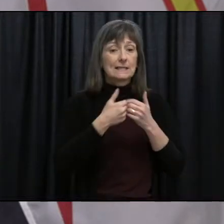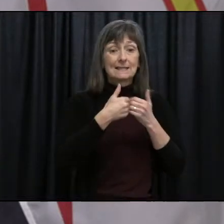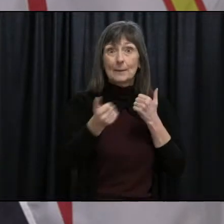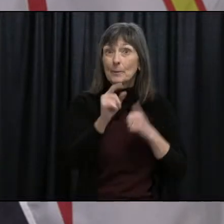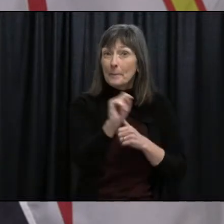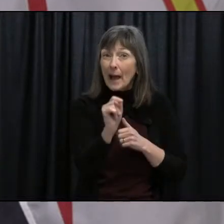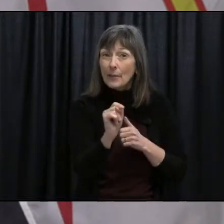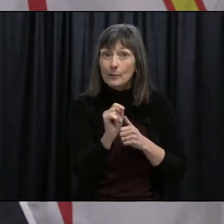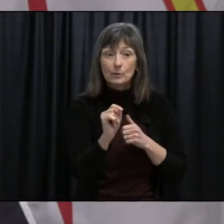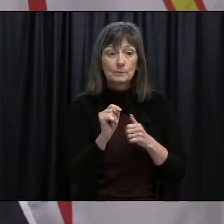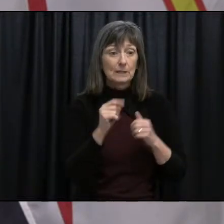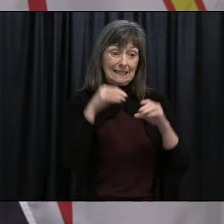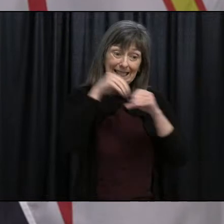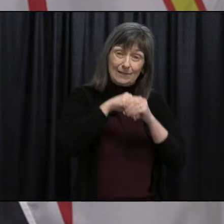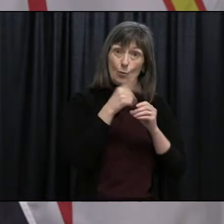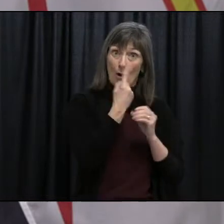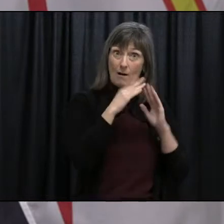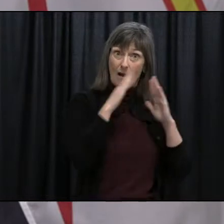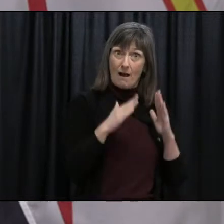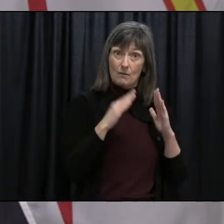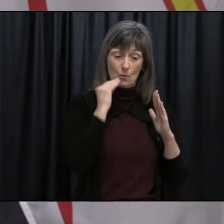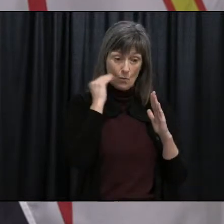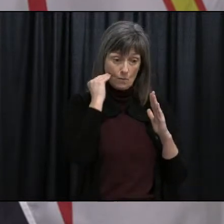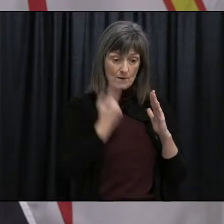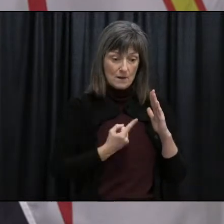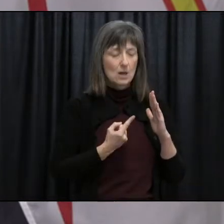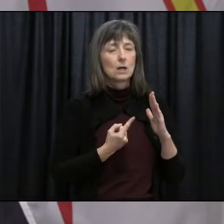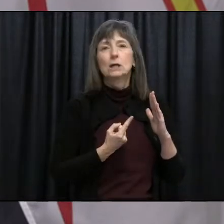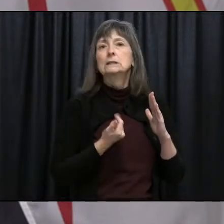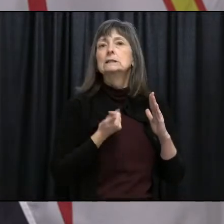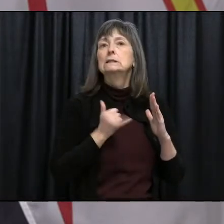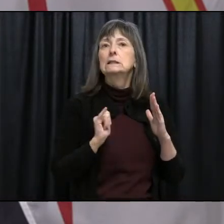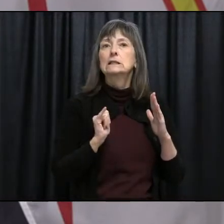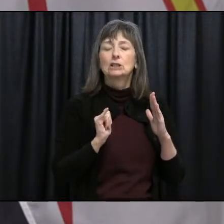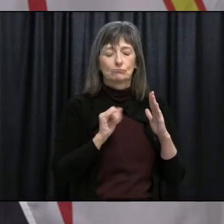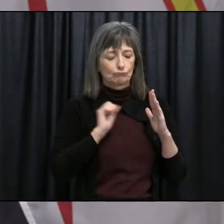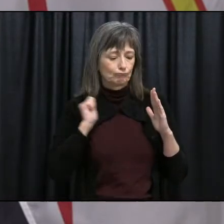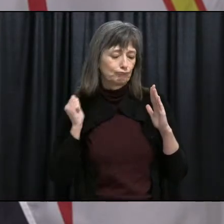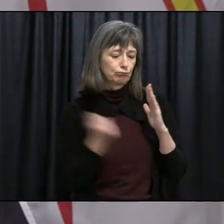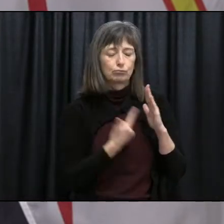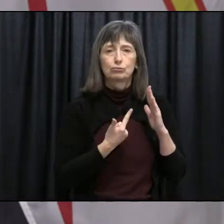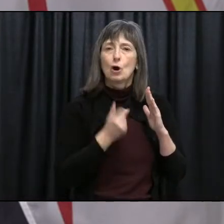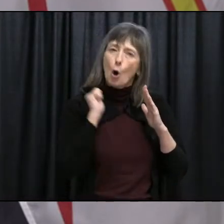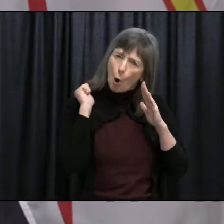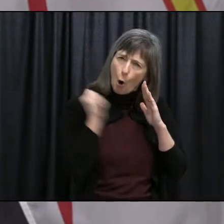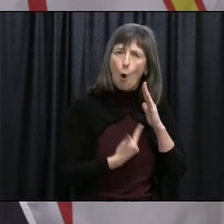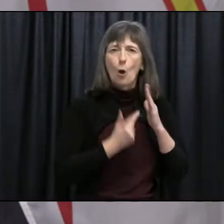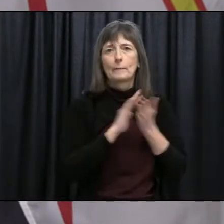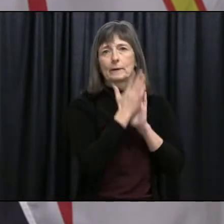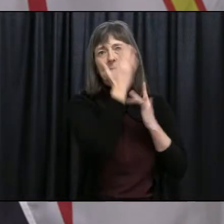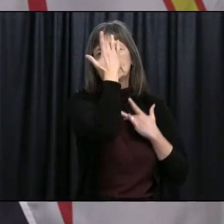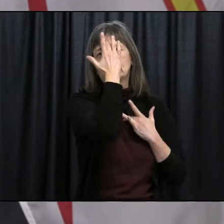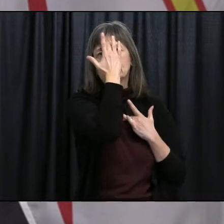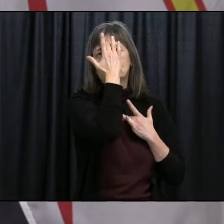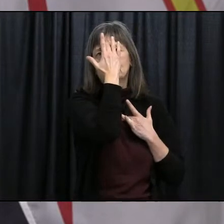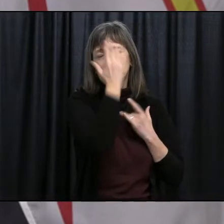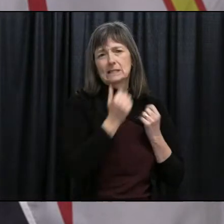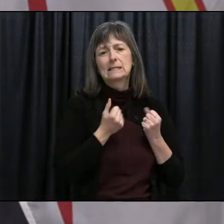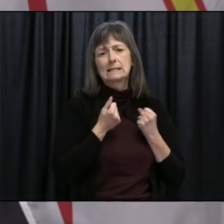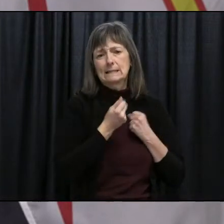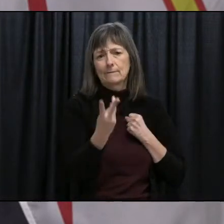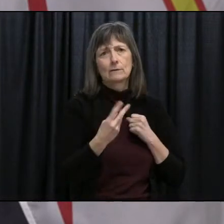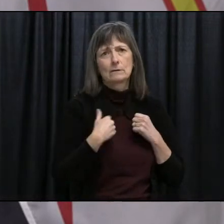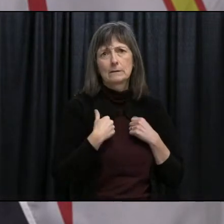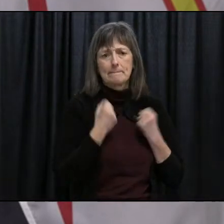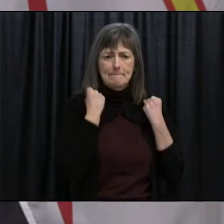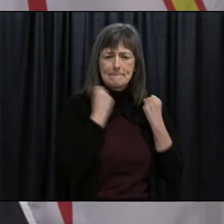using a separate bathroom, we still had a significant number of households where everybody in the household became infected, even